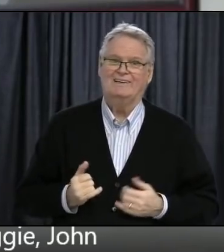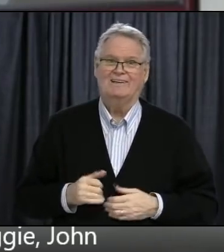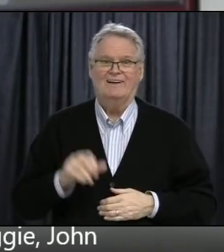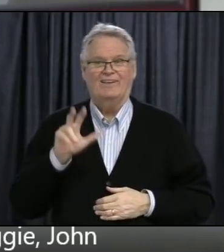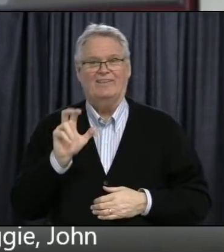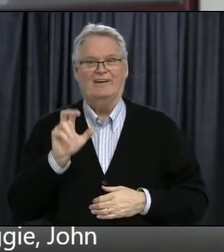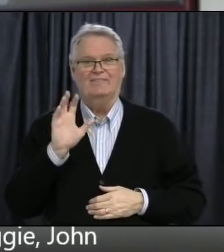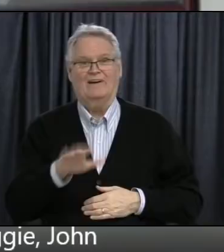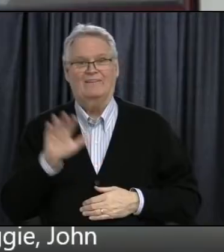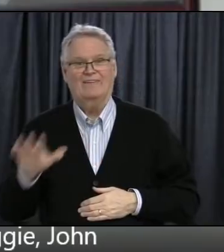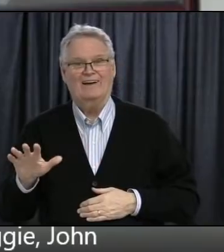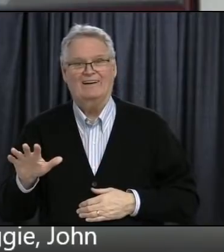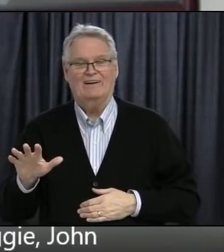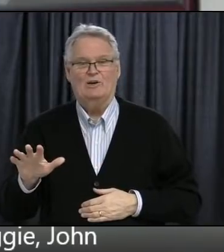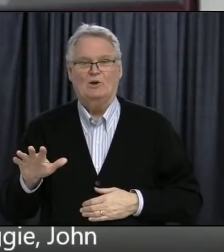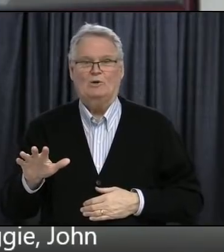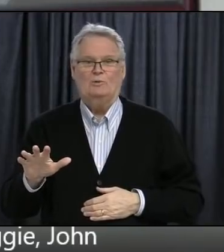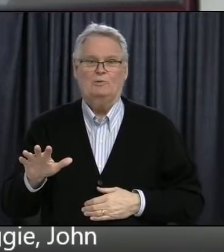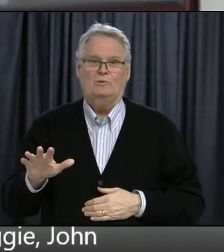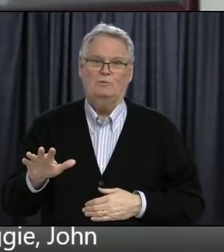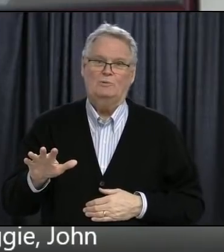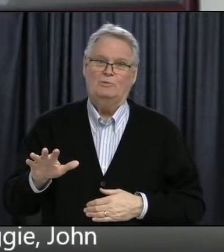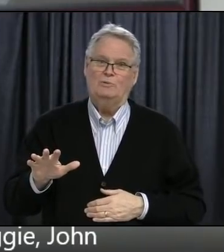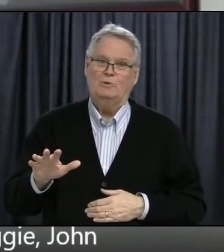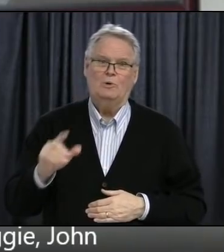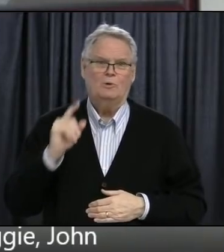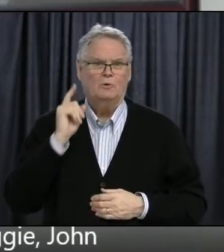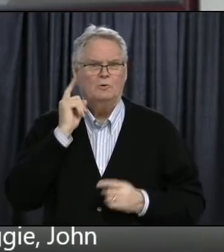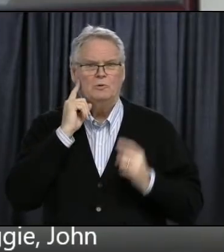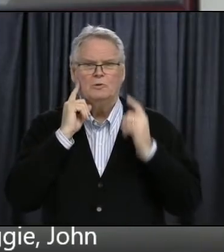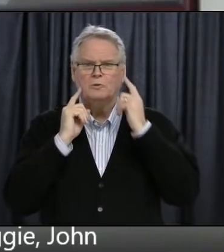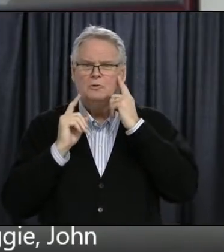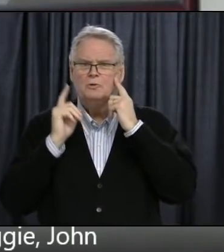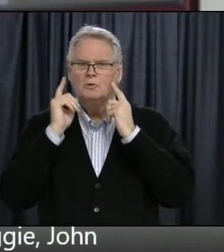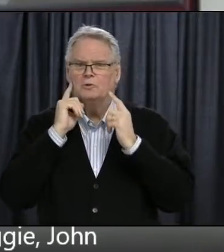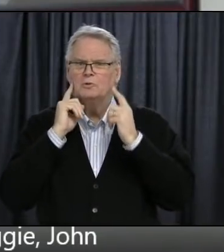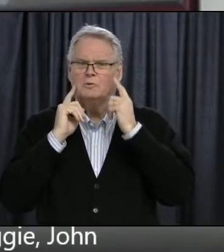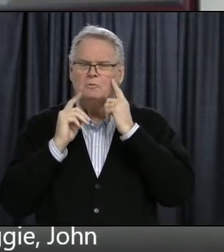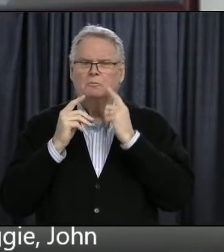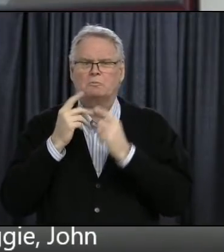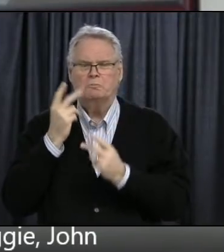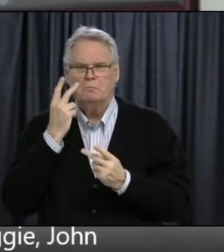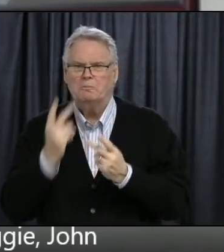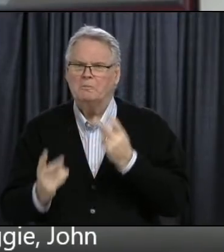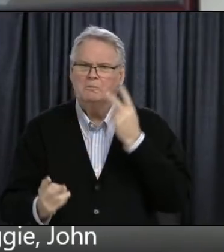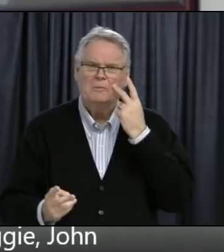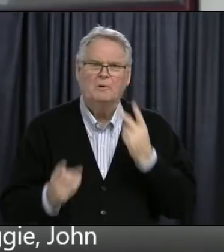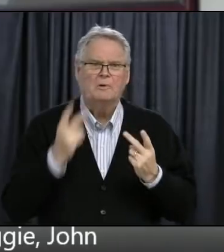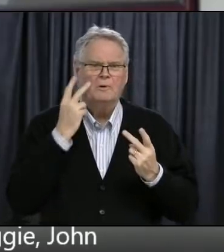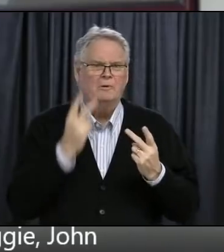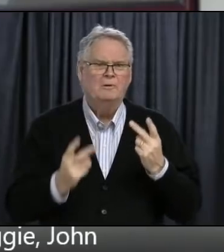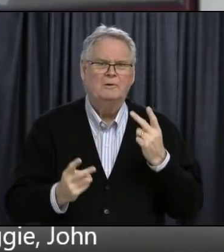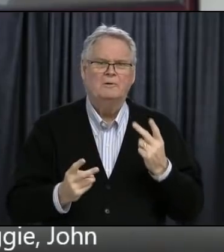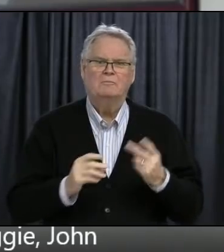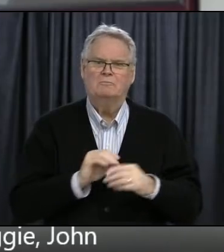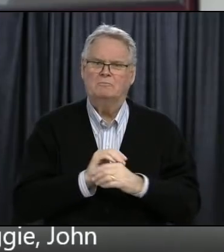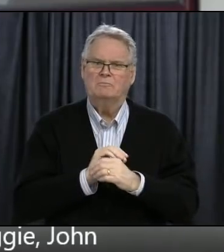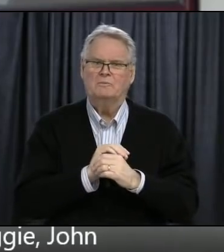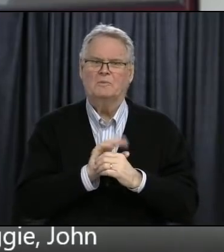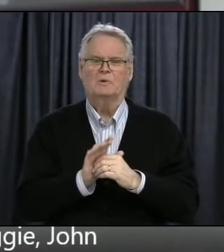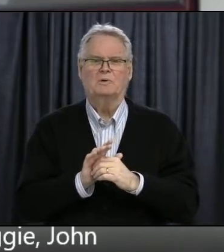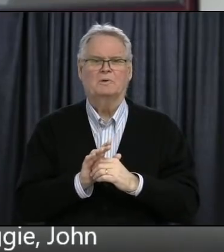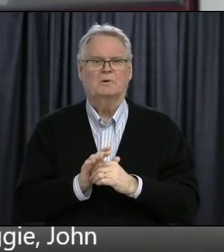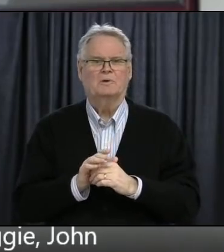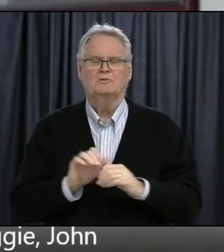strikes me very clearly is the rapidly changing environment that COVID has provided us in the way of